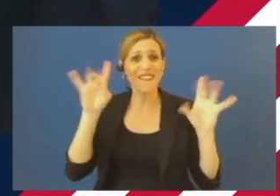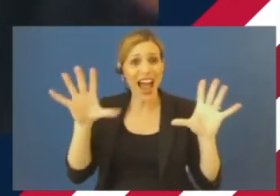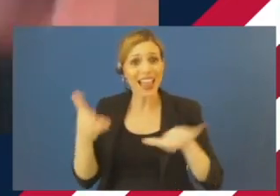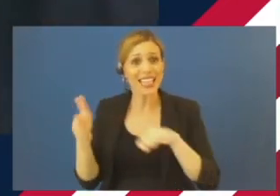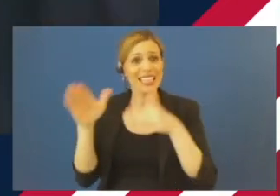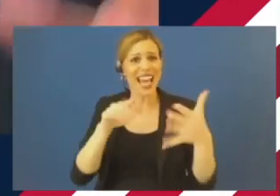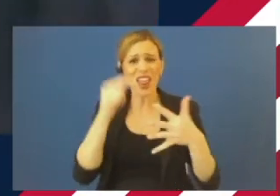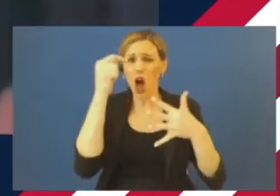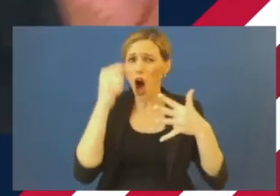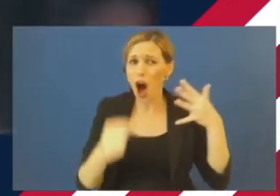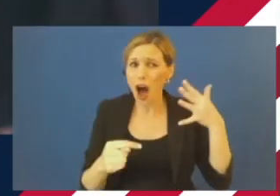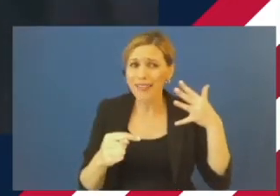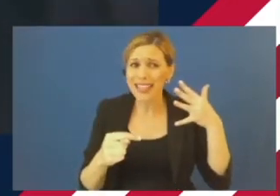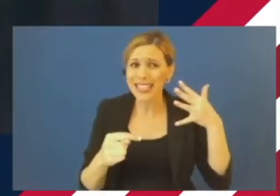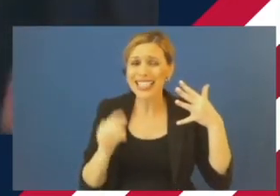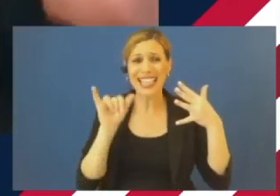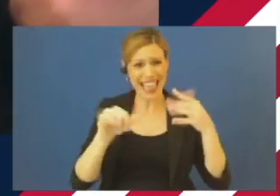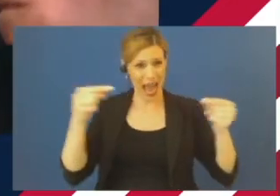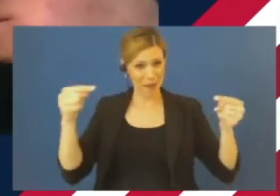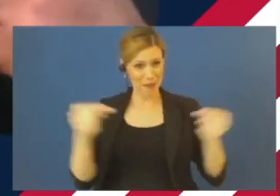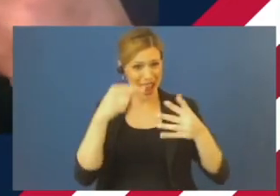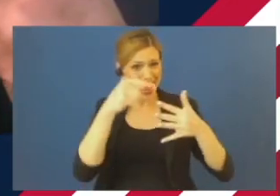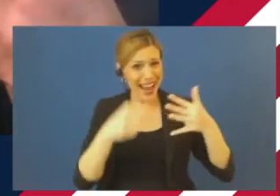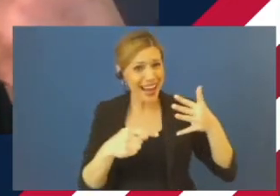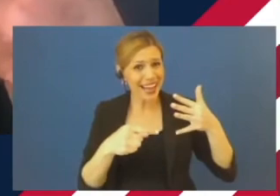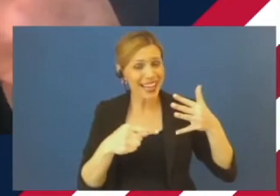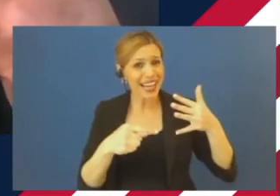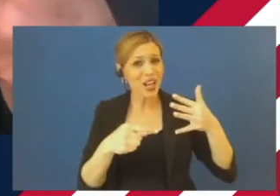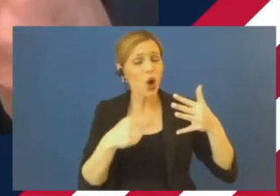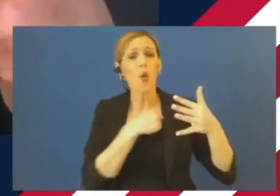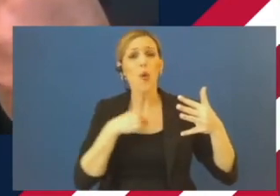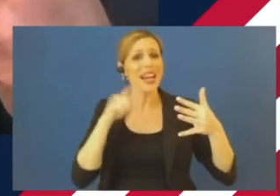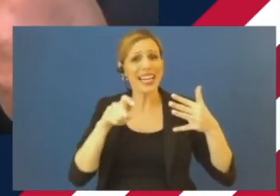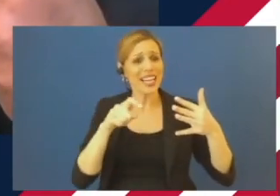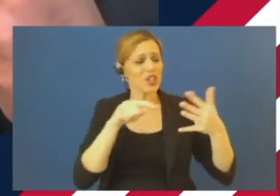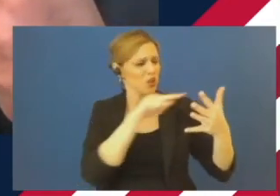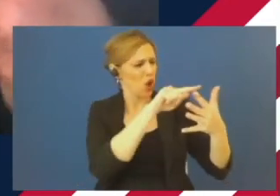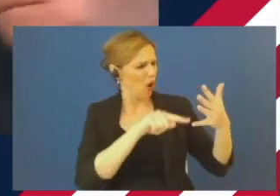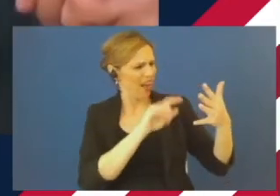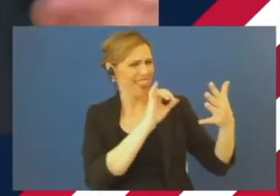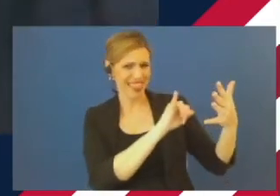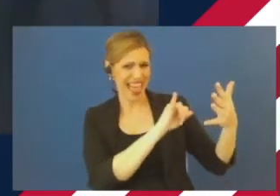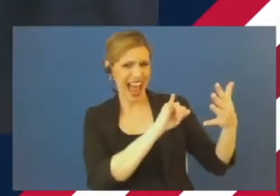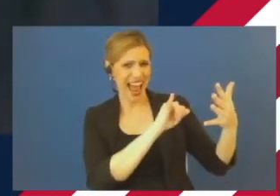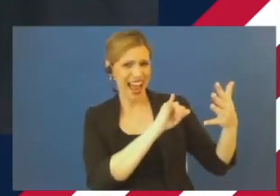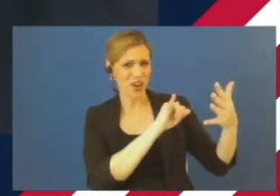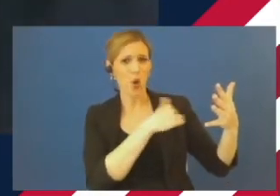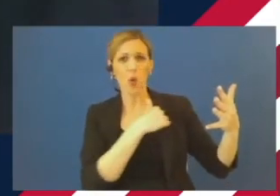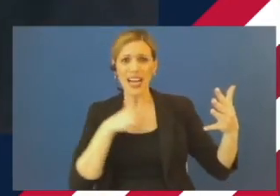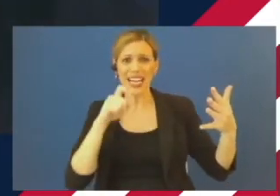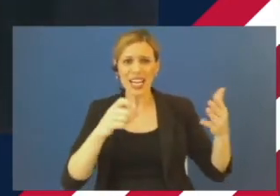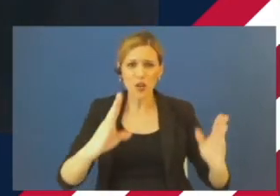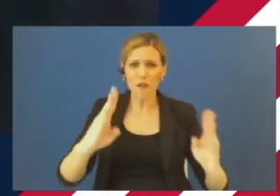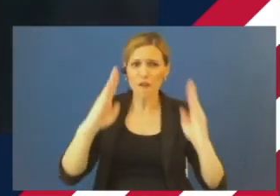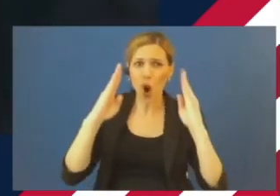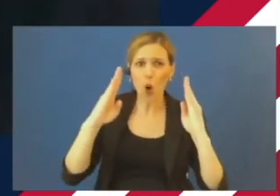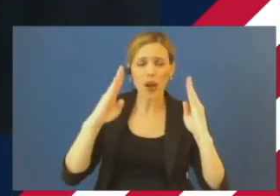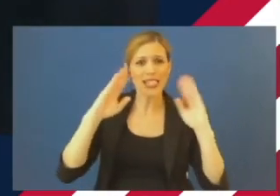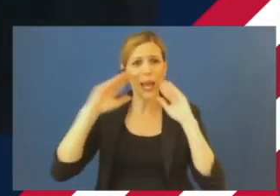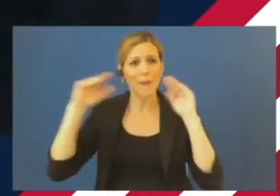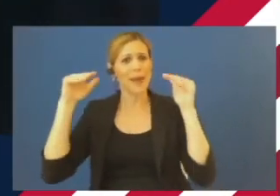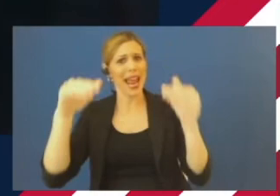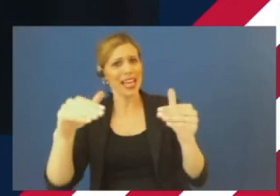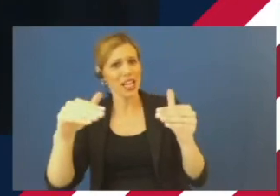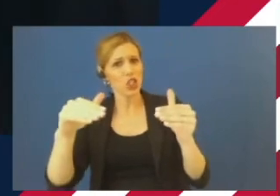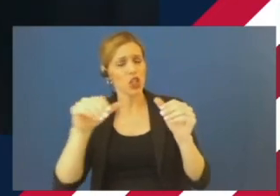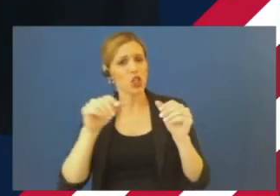pain gives us an opportunity to listen to the mourning and the marching in the street and move in a new direction if we do